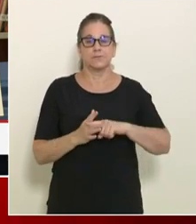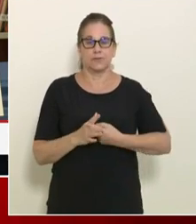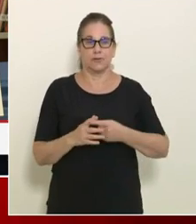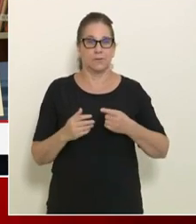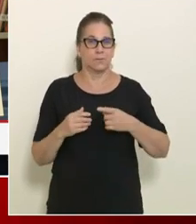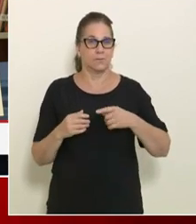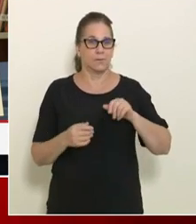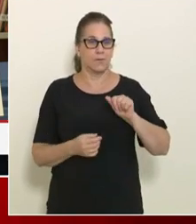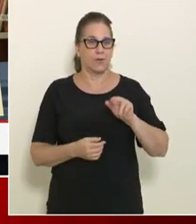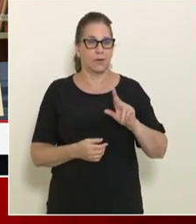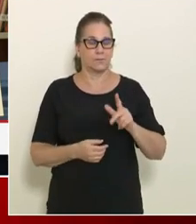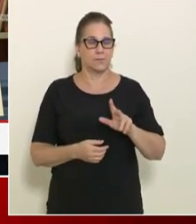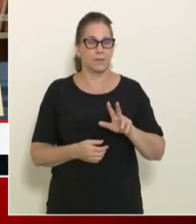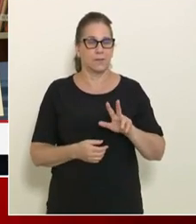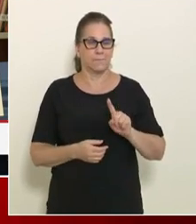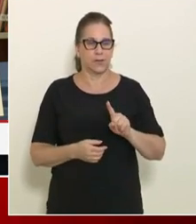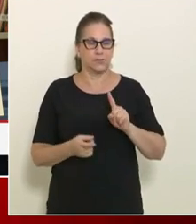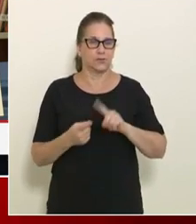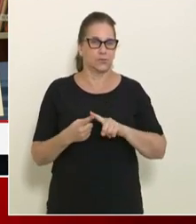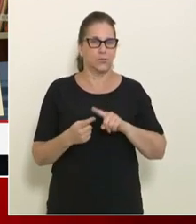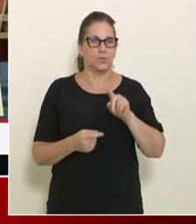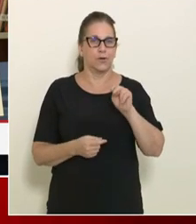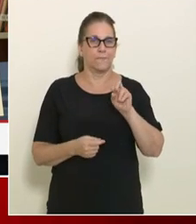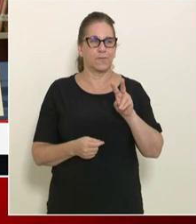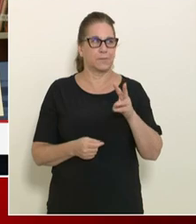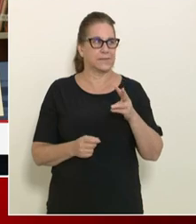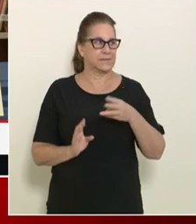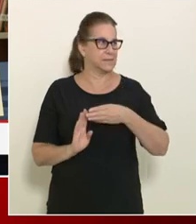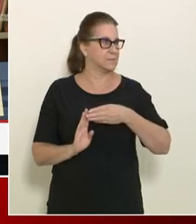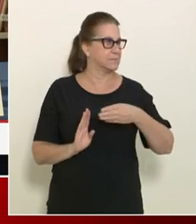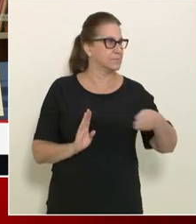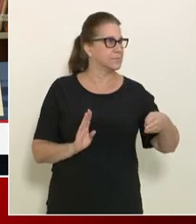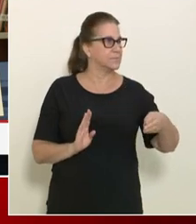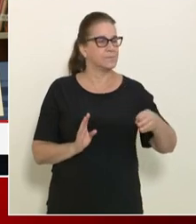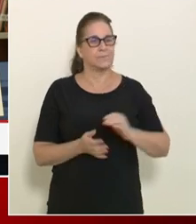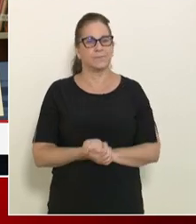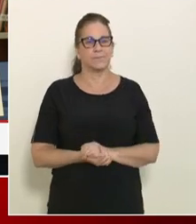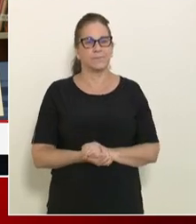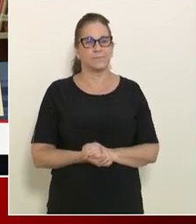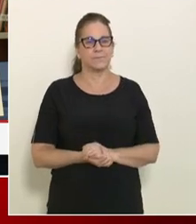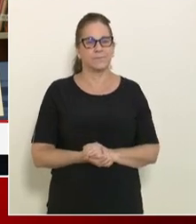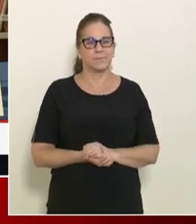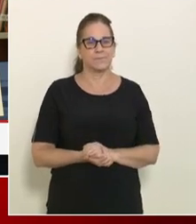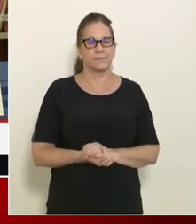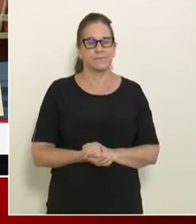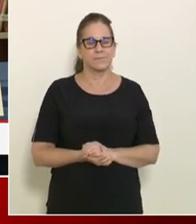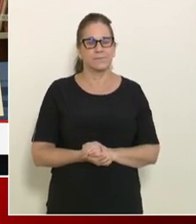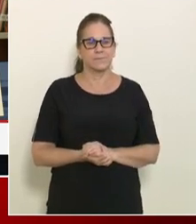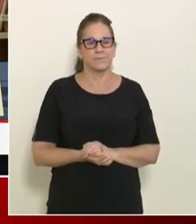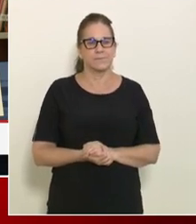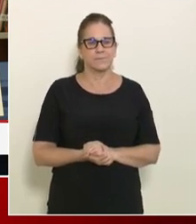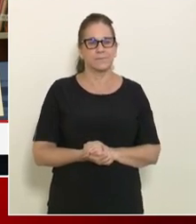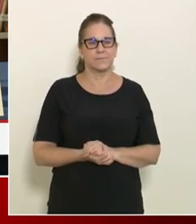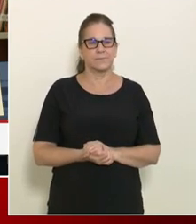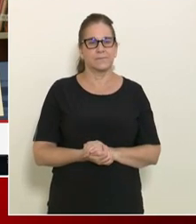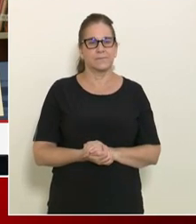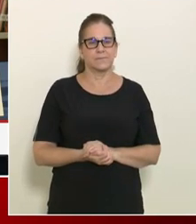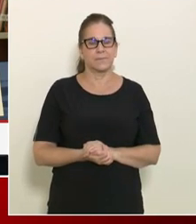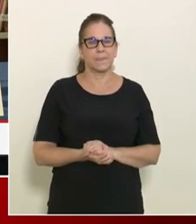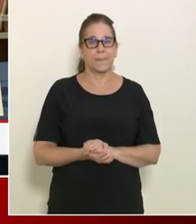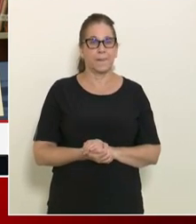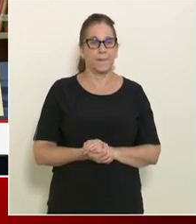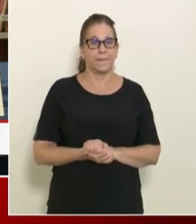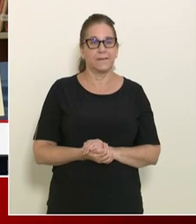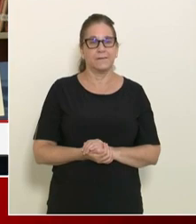first term will be learning at home for all of our students as we continue to plan for in-person experiences, and